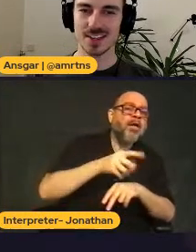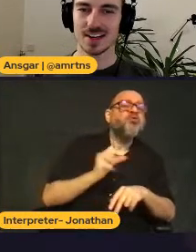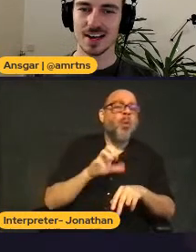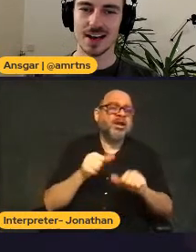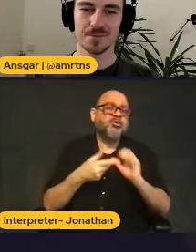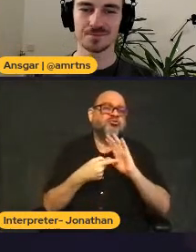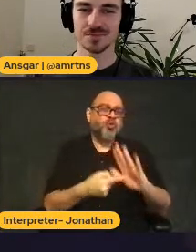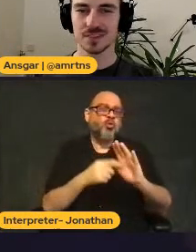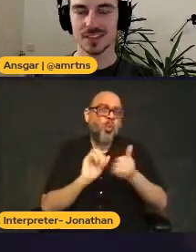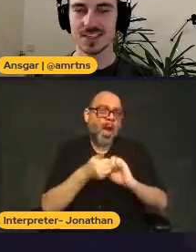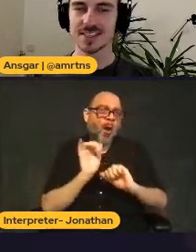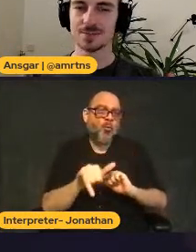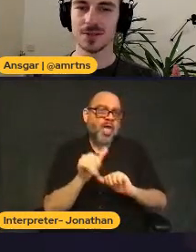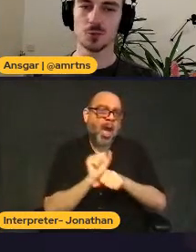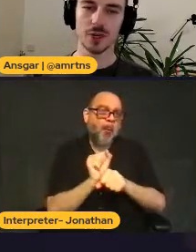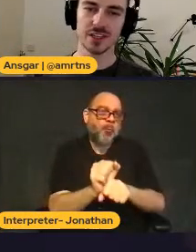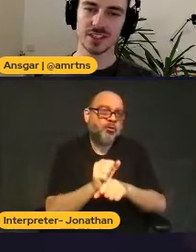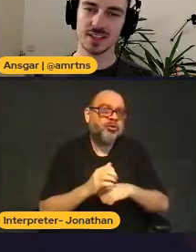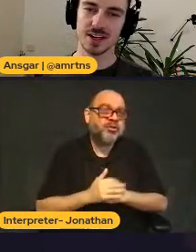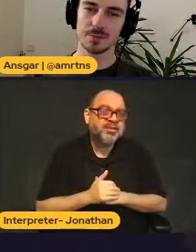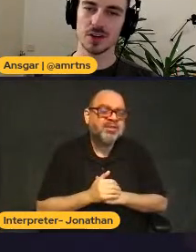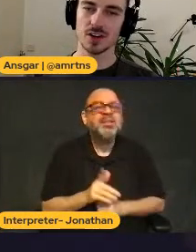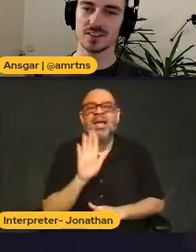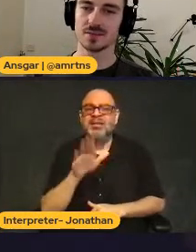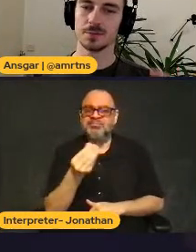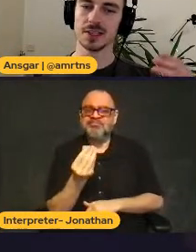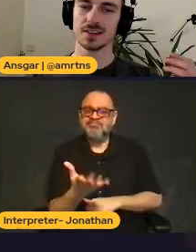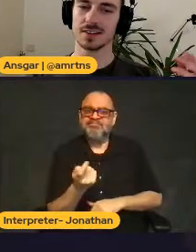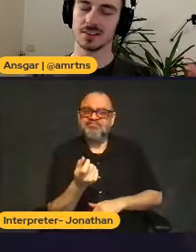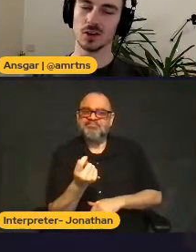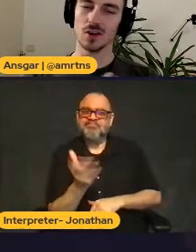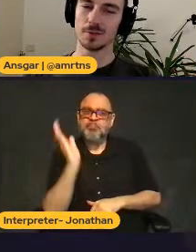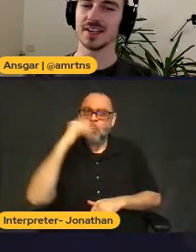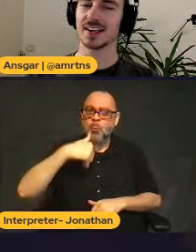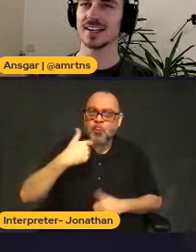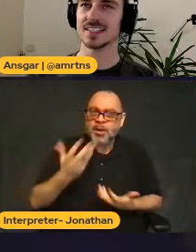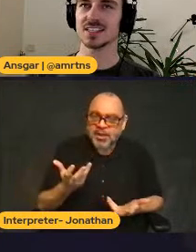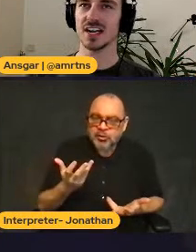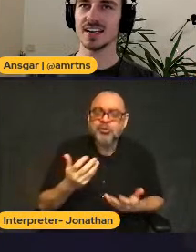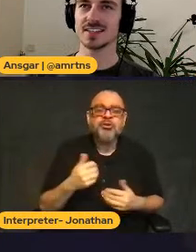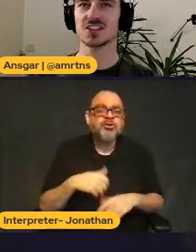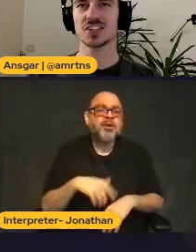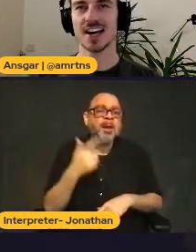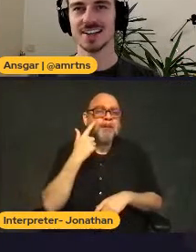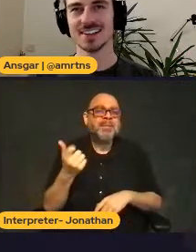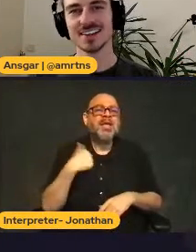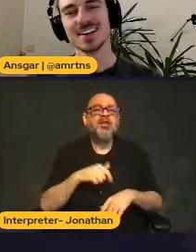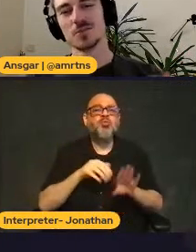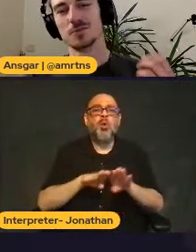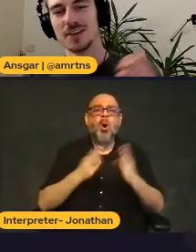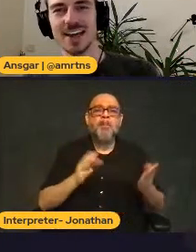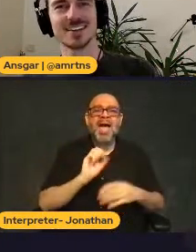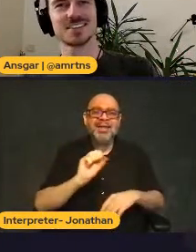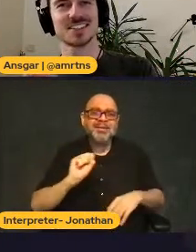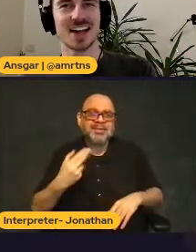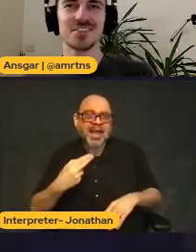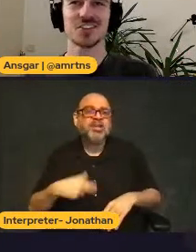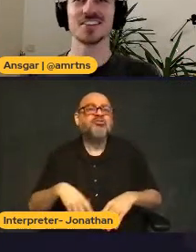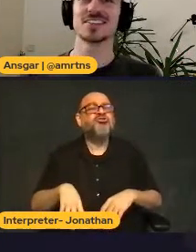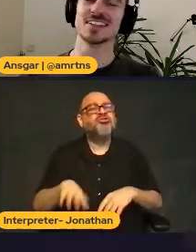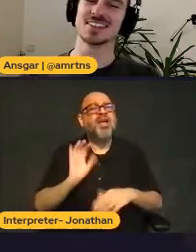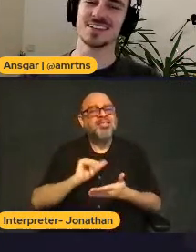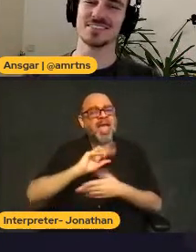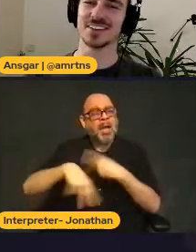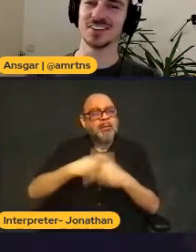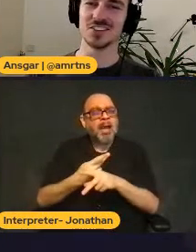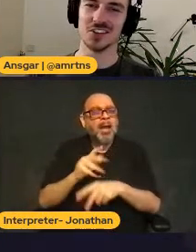works. It's a bit weird because opening an SSH tunnel via